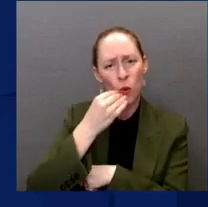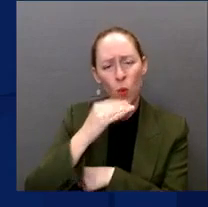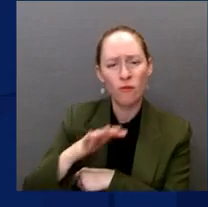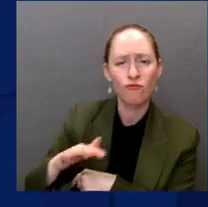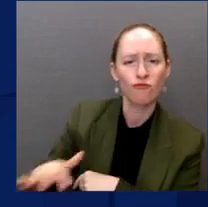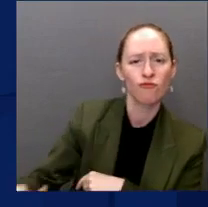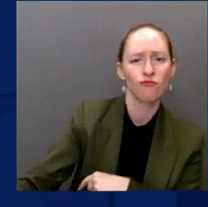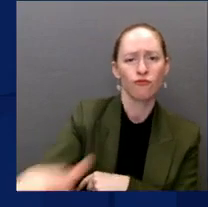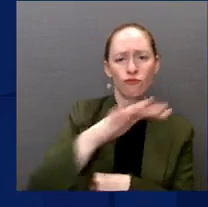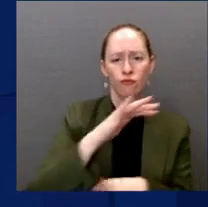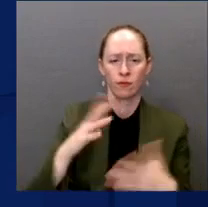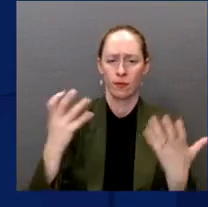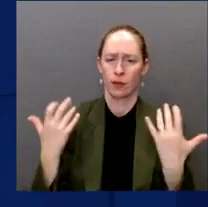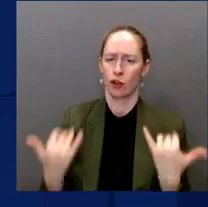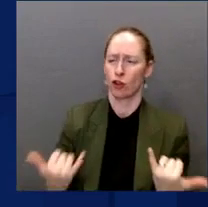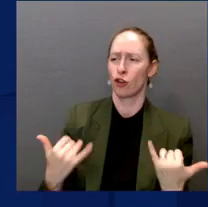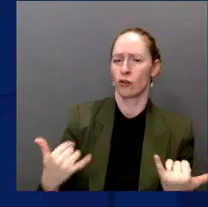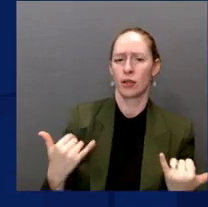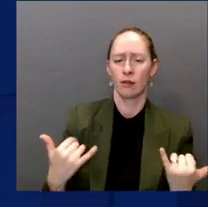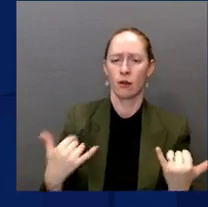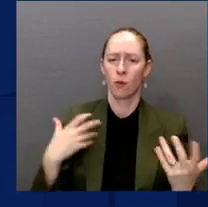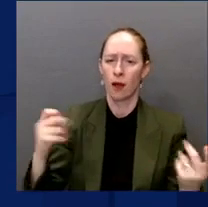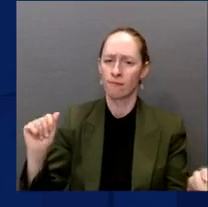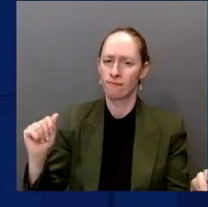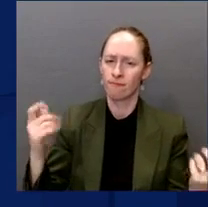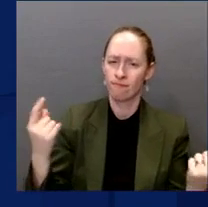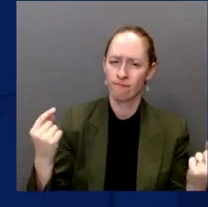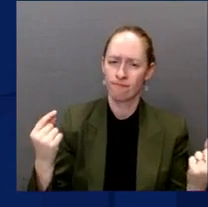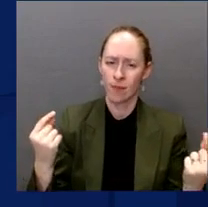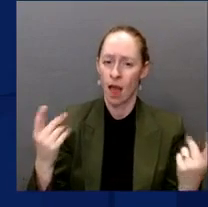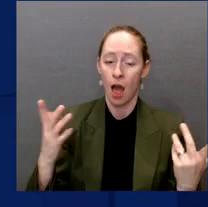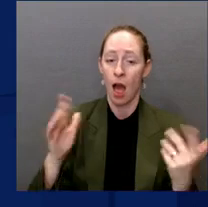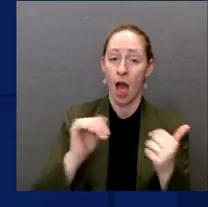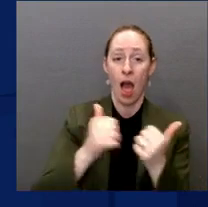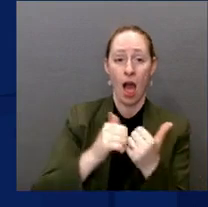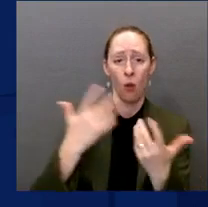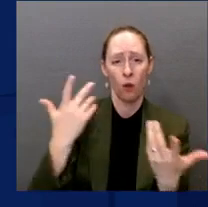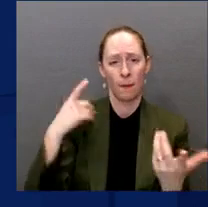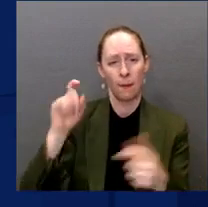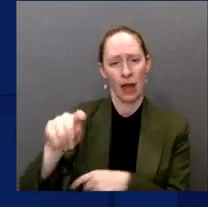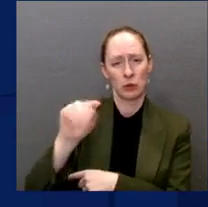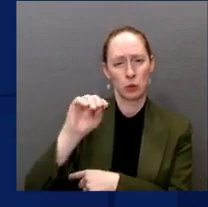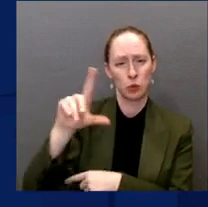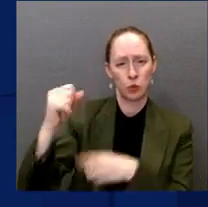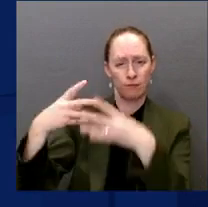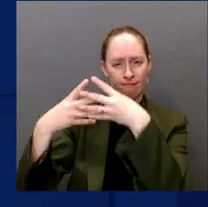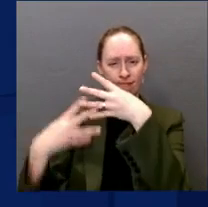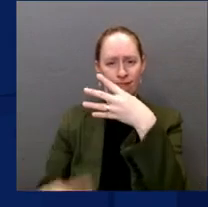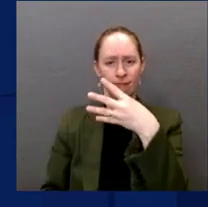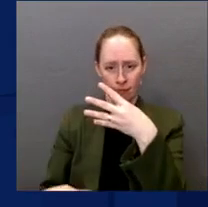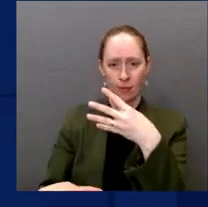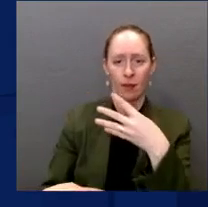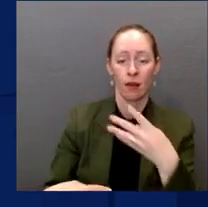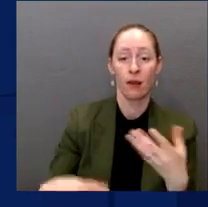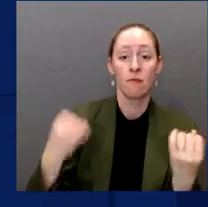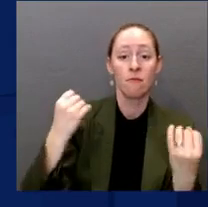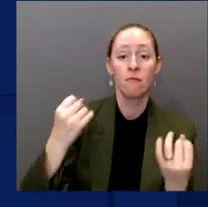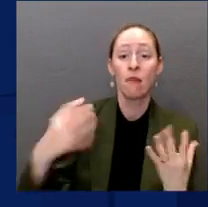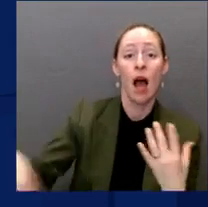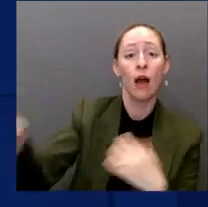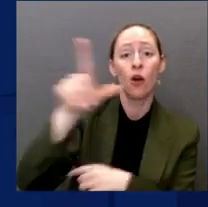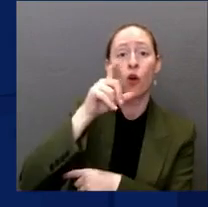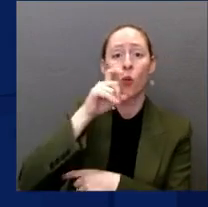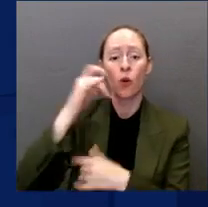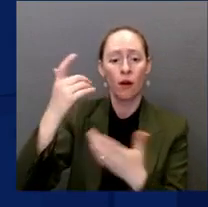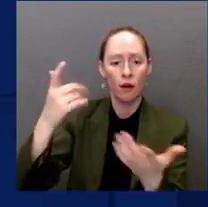them healthy. How many of you here are medical people involved in research? In almost every